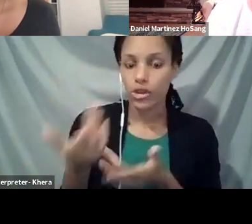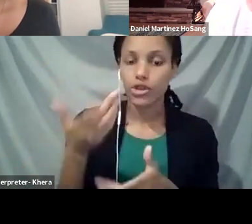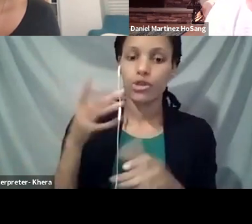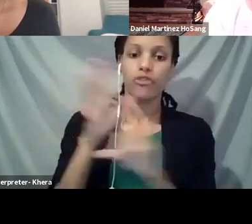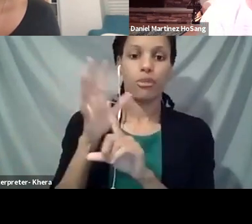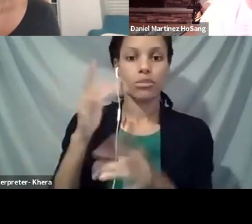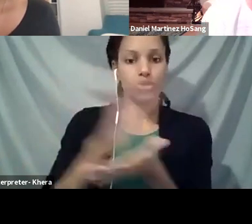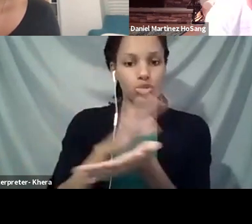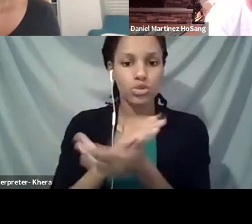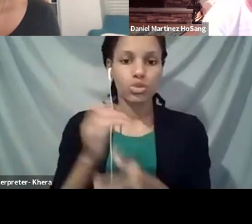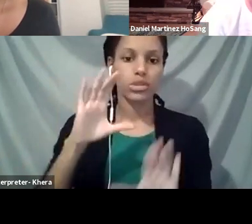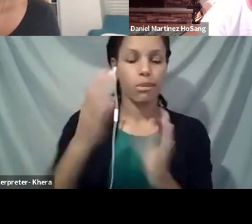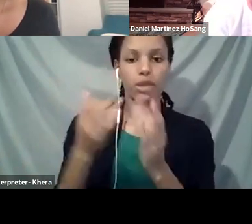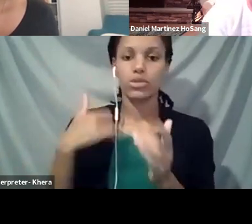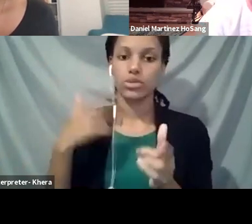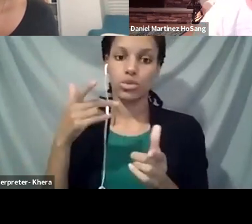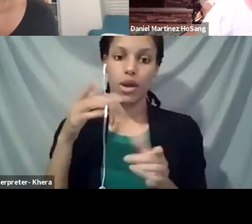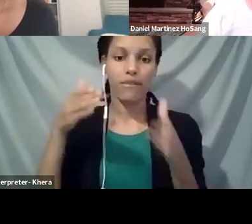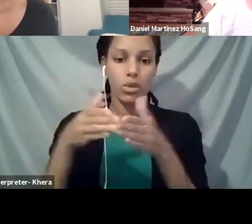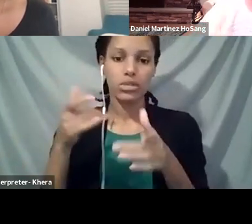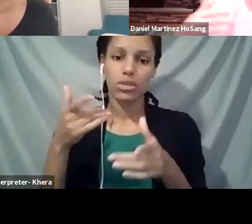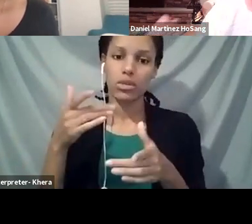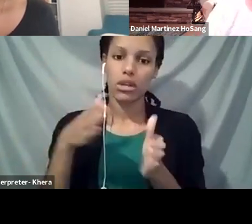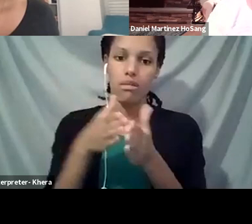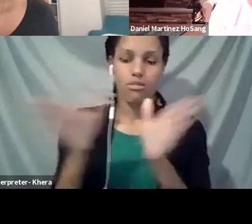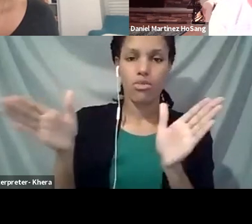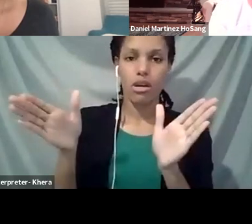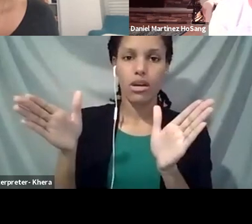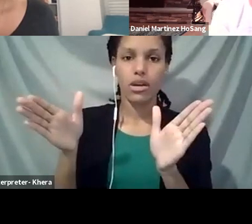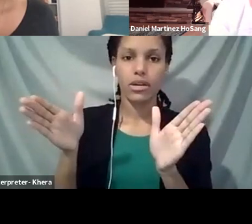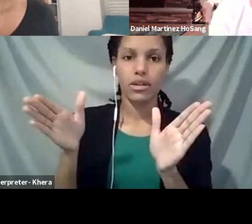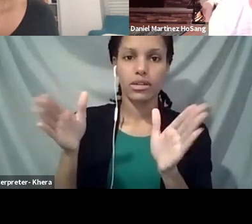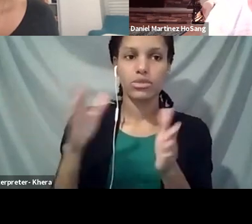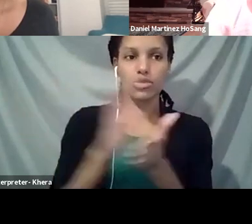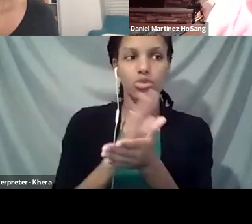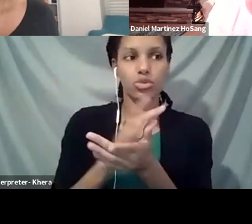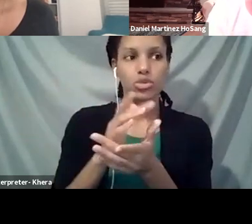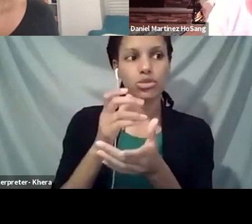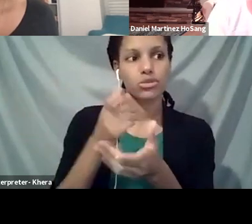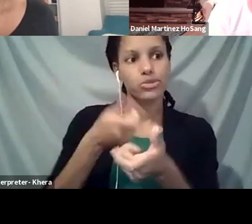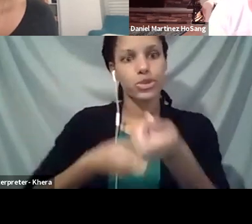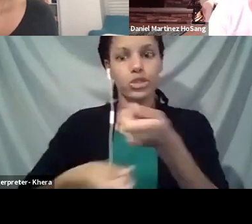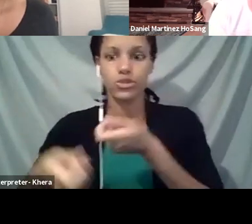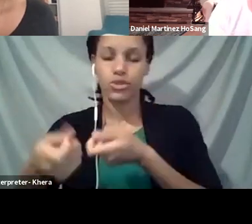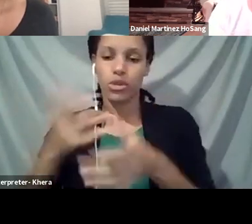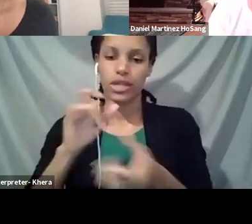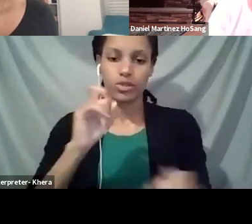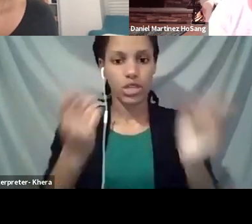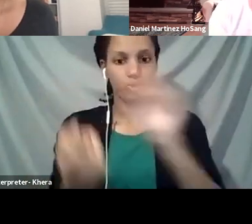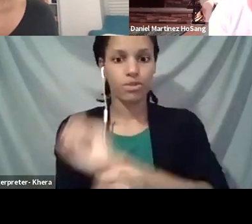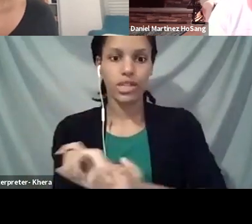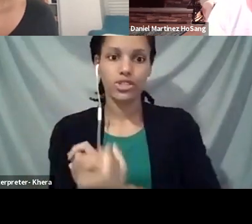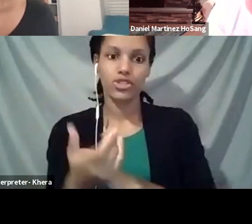schools versus trying to engage a broad kind of school transformation strategy. So how did that come up in